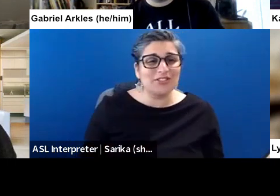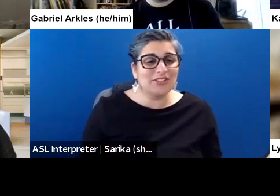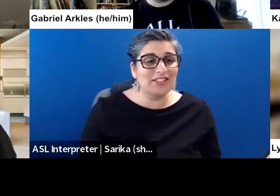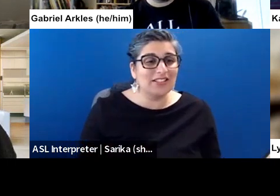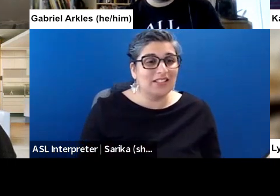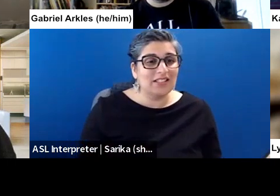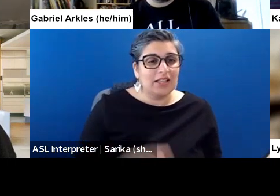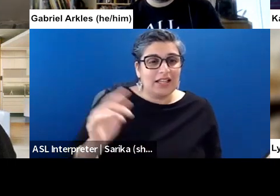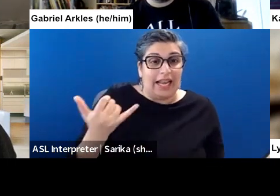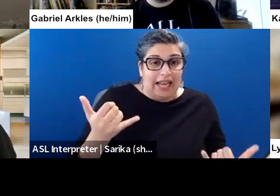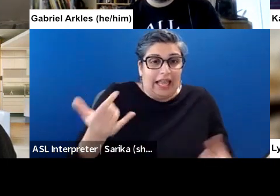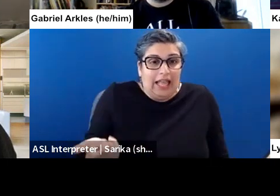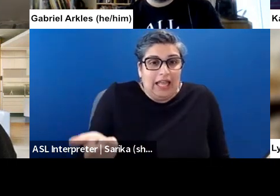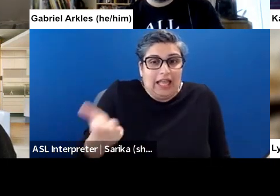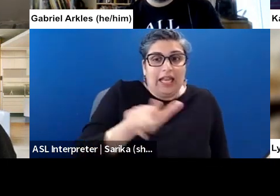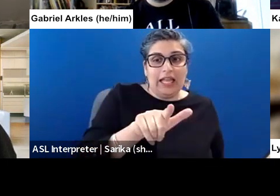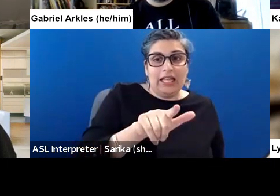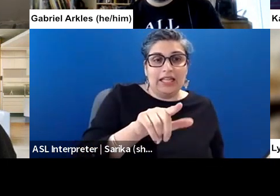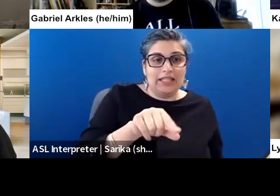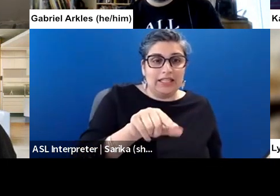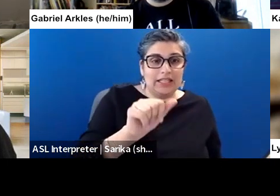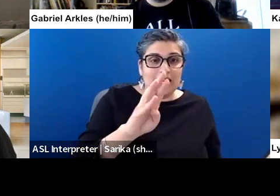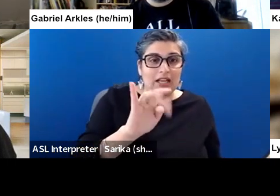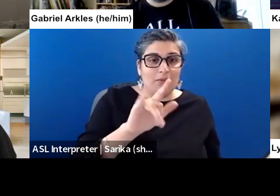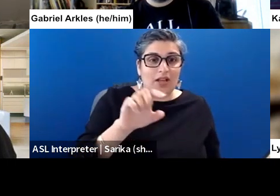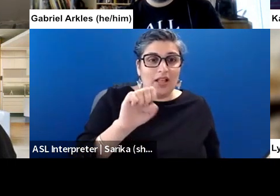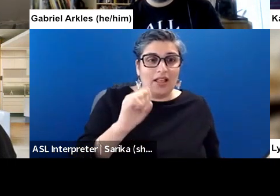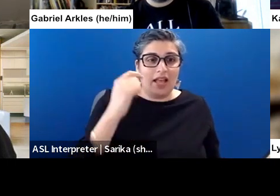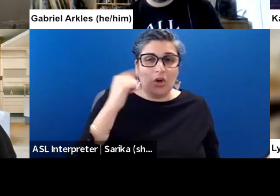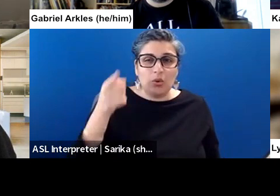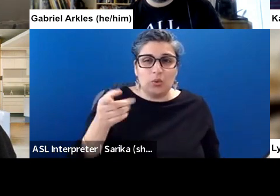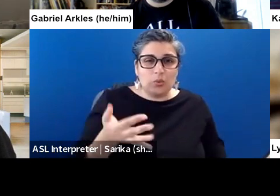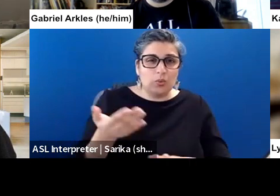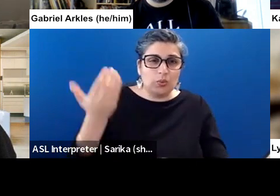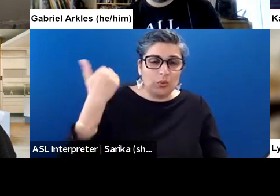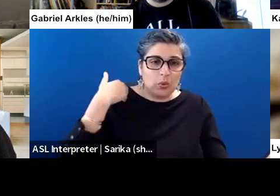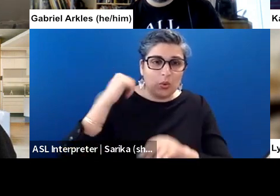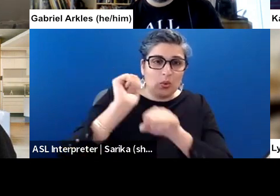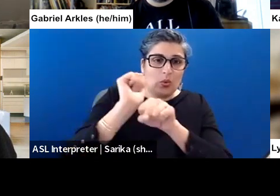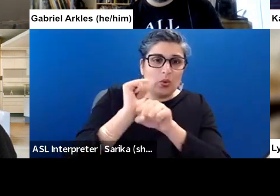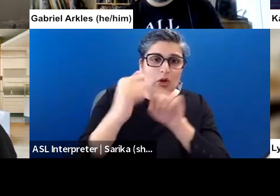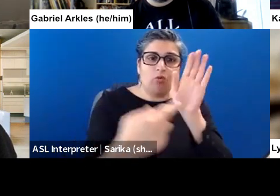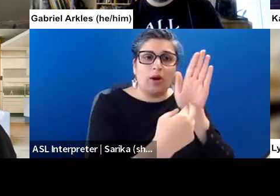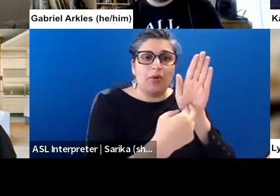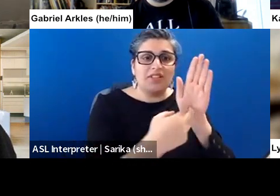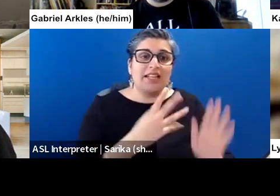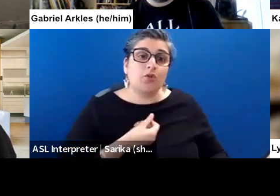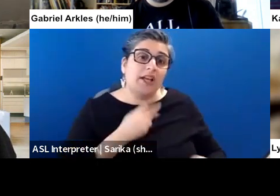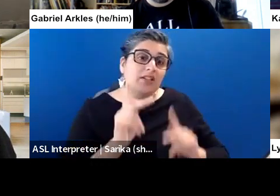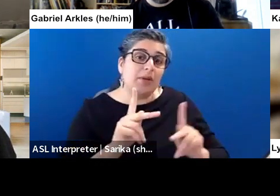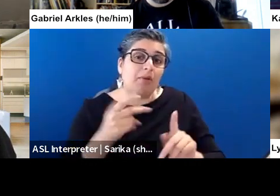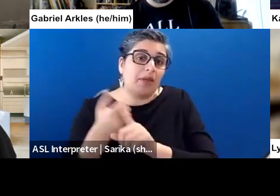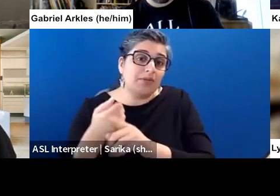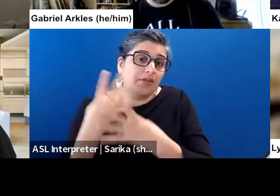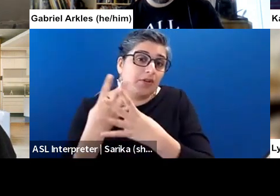I will turn to Gabriel next. I know that you have previously worked, Gabriel, representing trans people who were